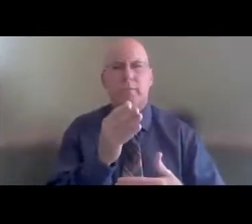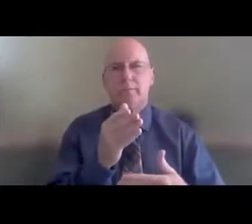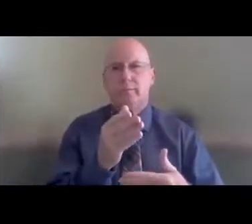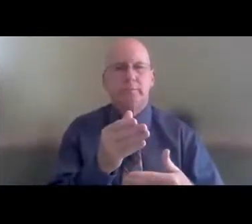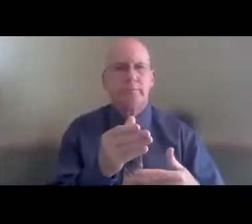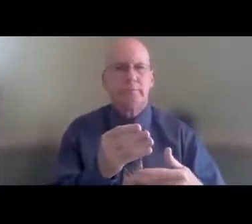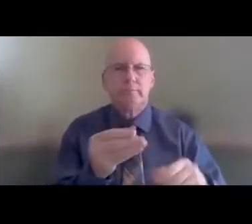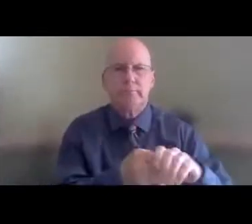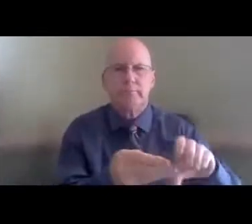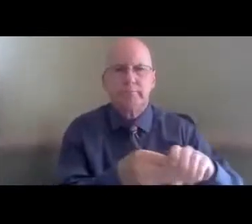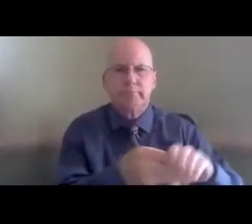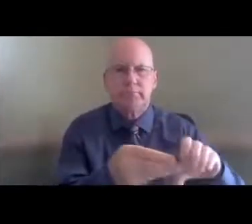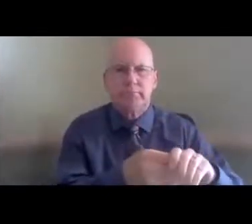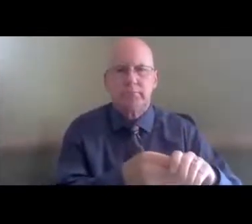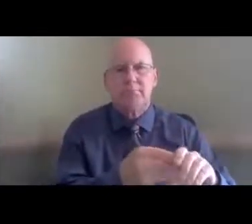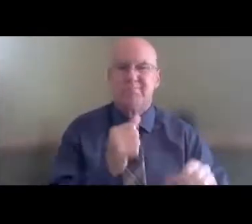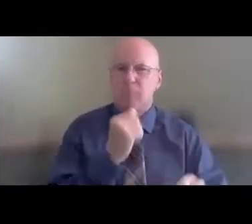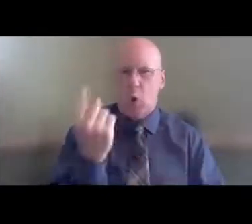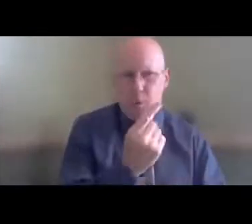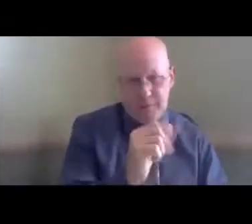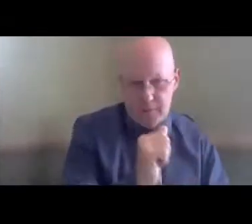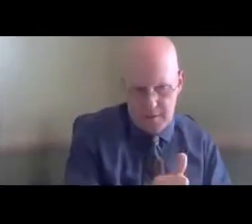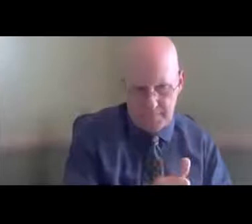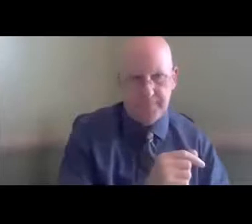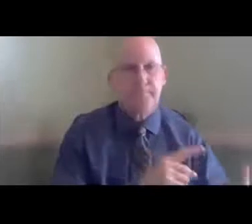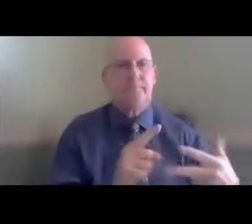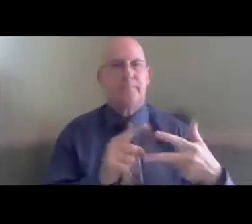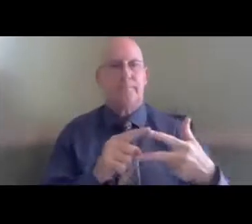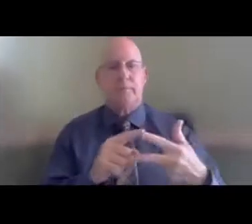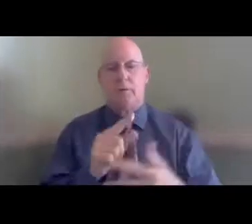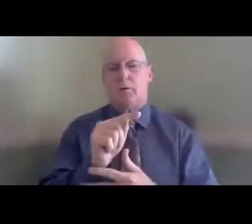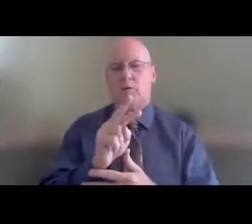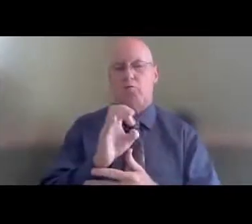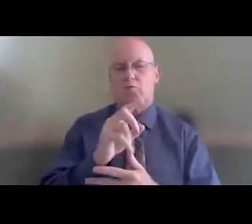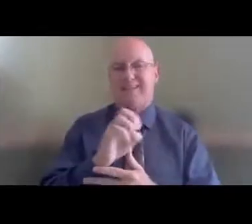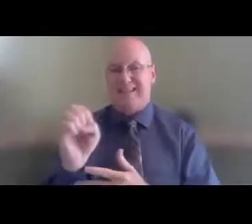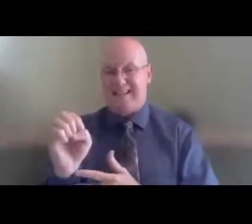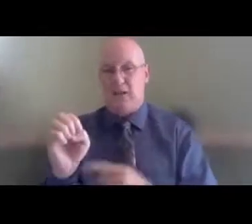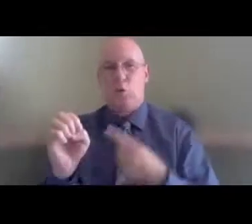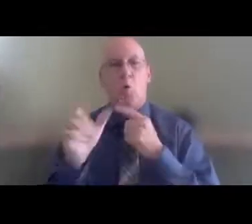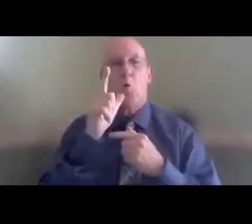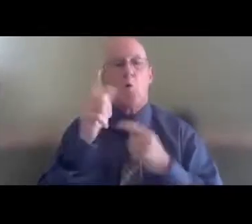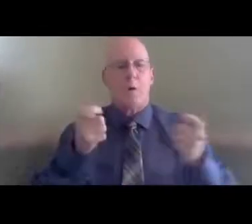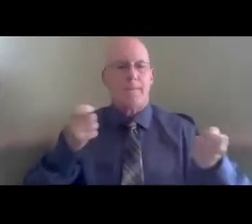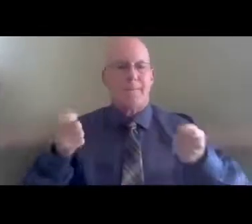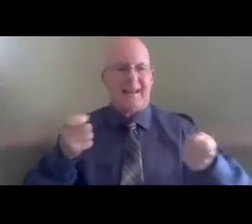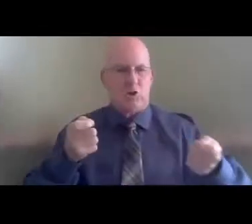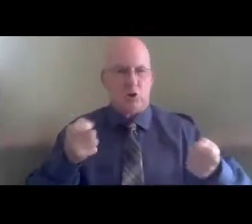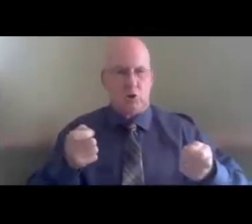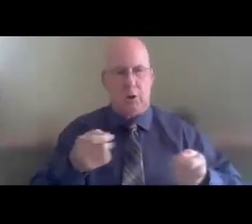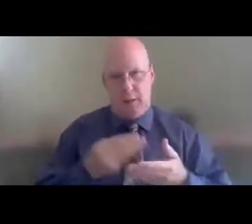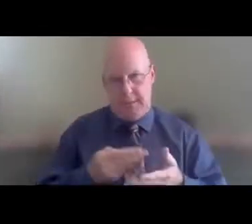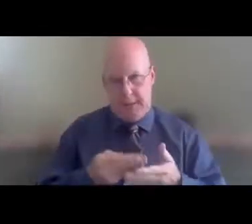setting it up, though not always. We also then have the trustee. That's who's going to manage or handle the